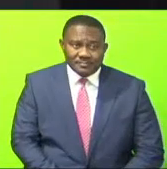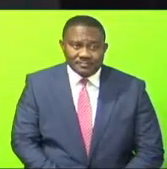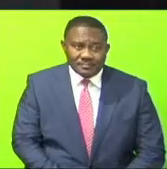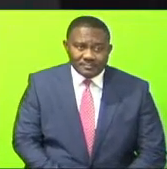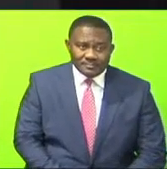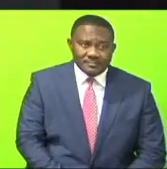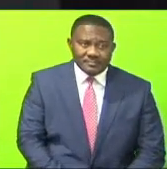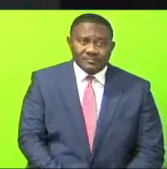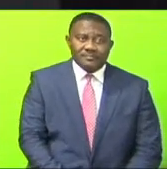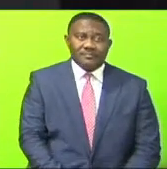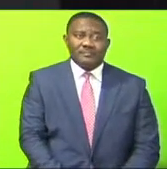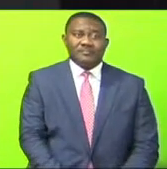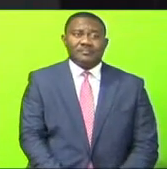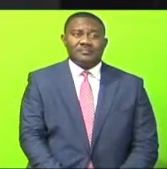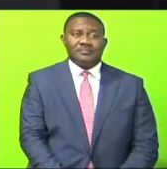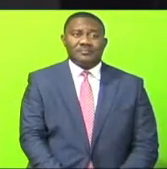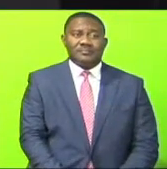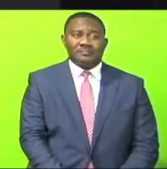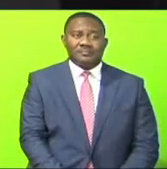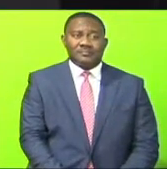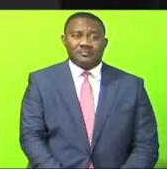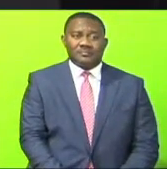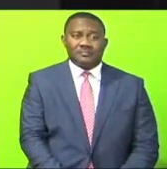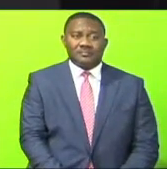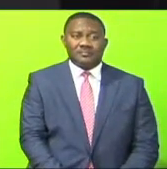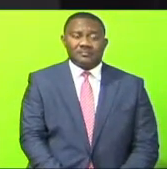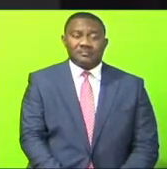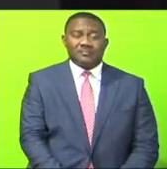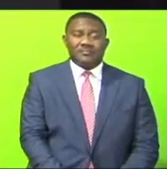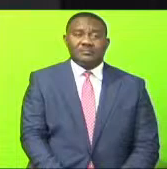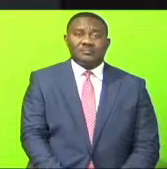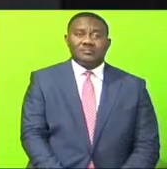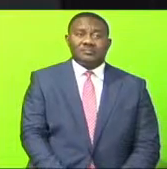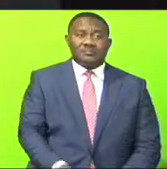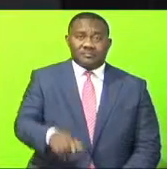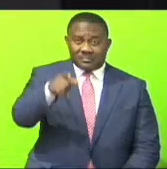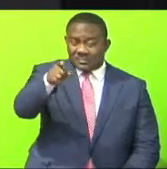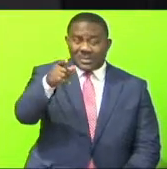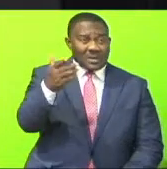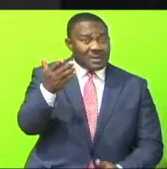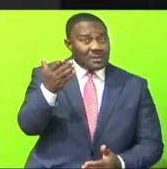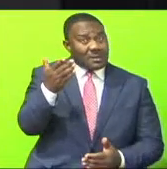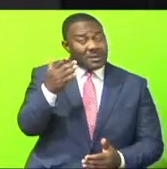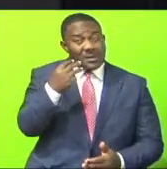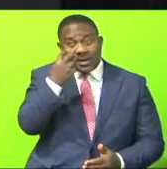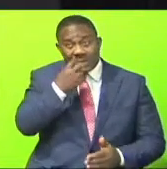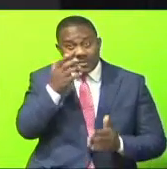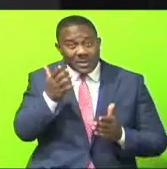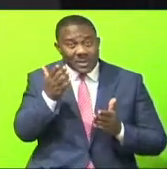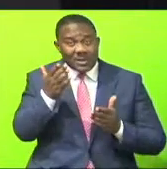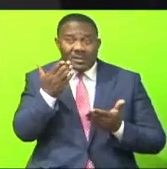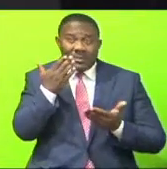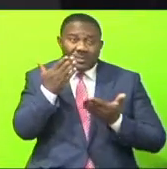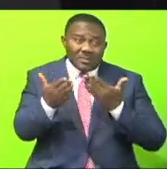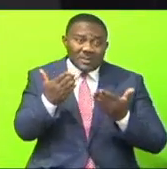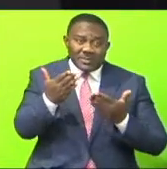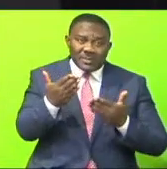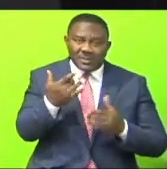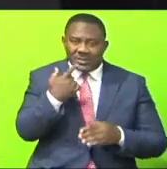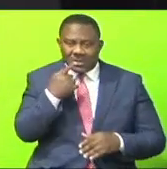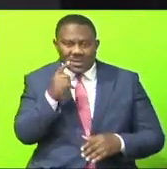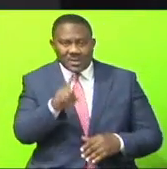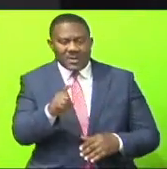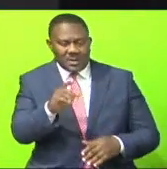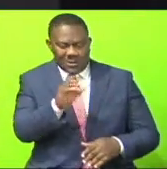The Speaker is not a conveyor belt for you. He may not. Direct a committee to investigate the